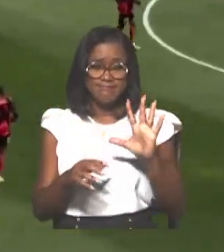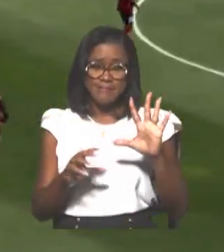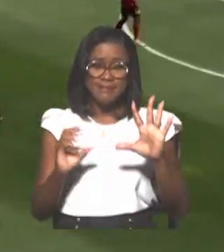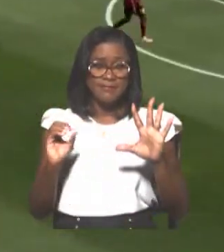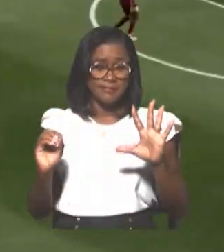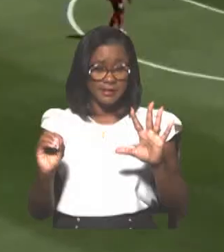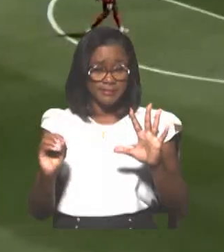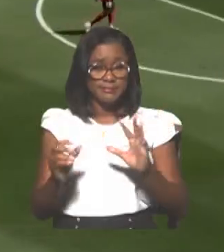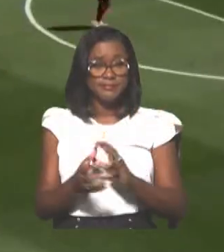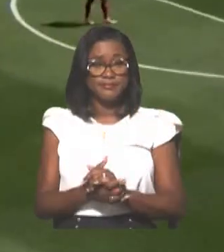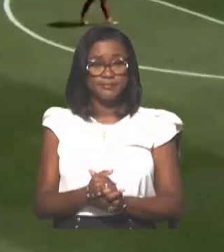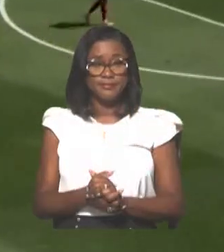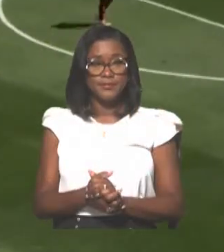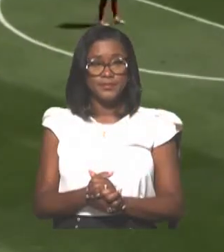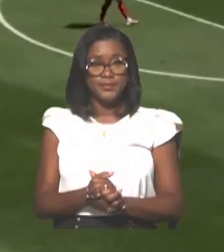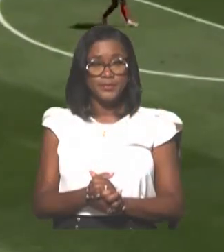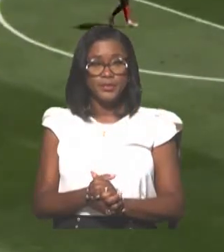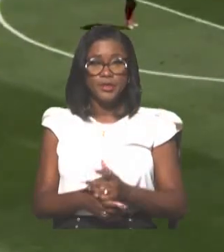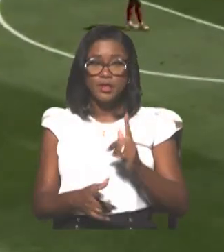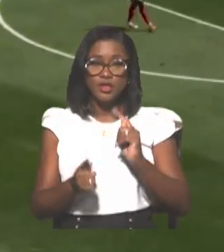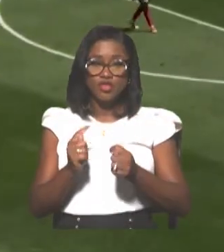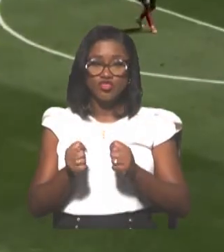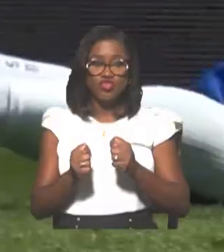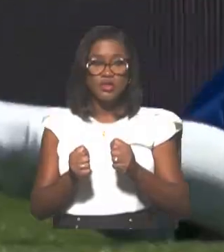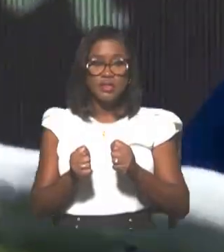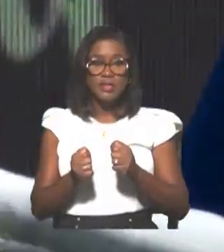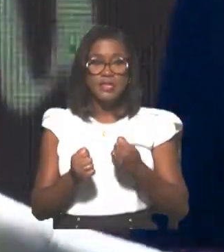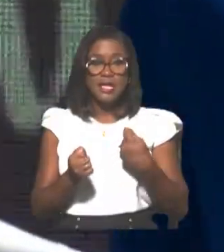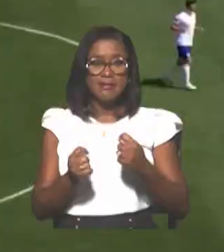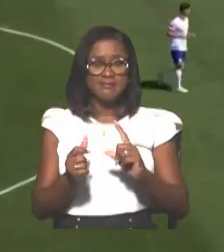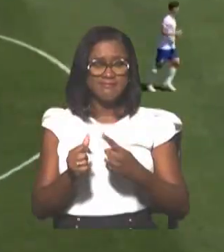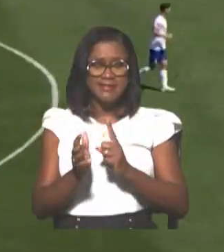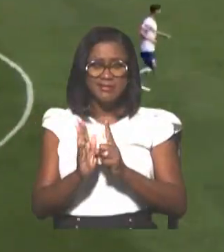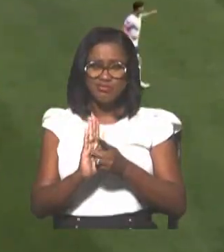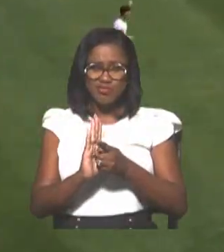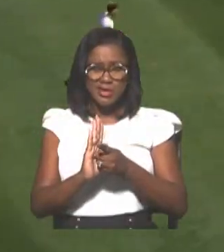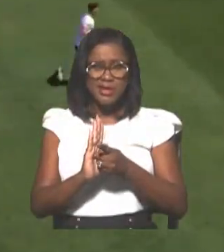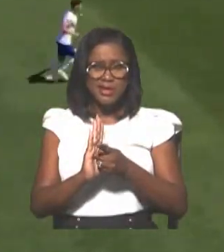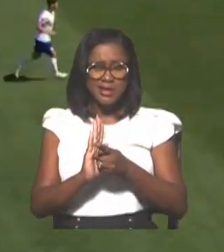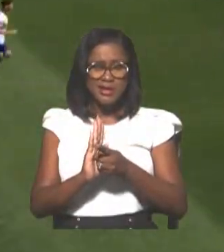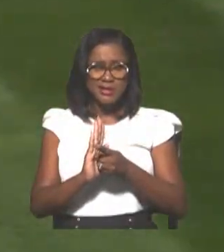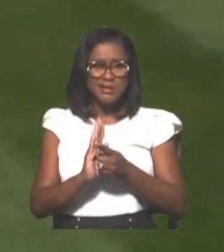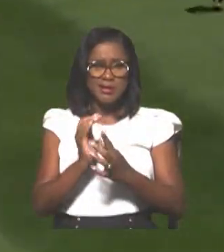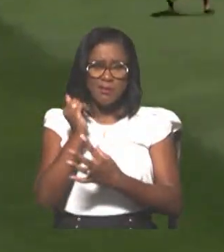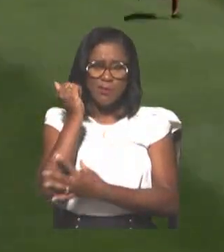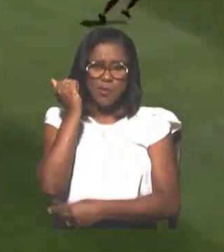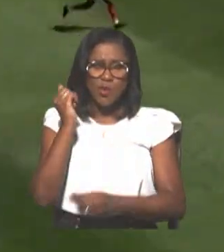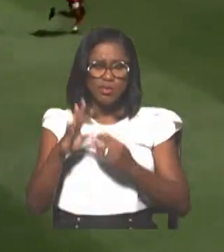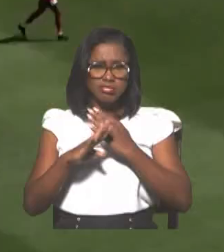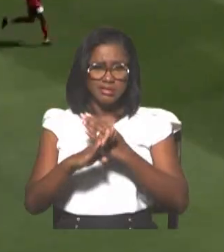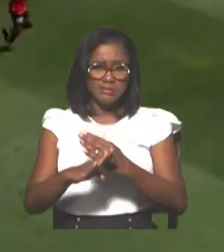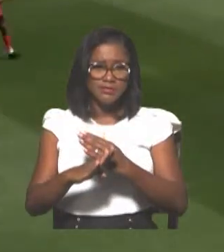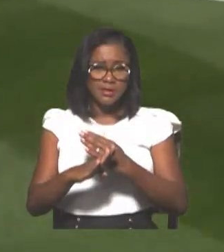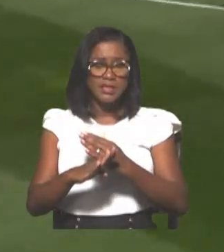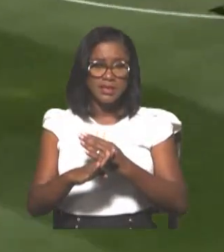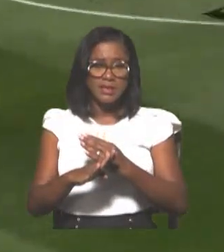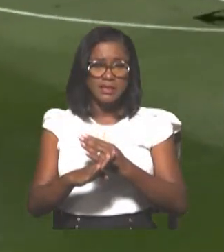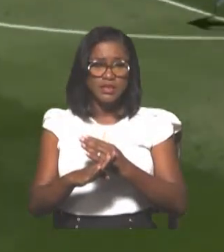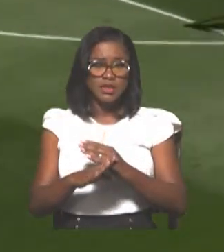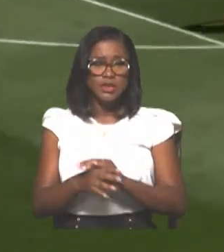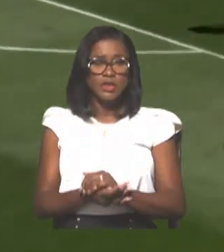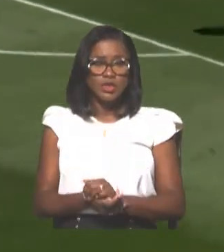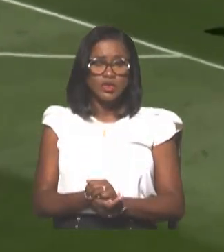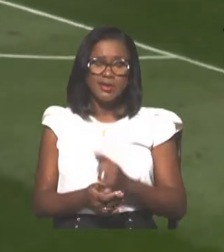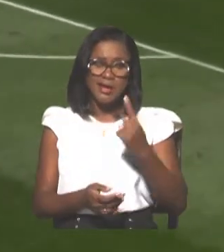to the United States. TNT invited pressure from the first minute. That, along with poor defending, left the Soca Warriors down 3-0